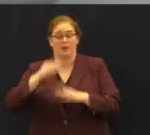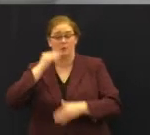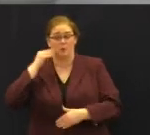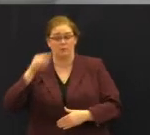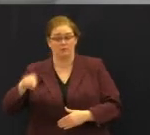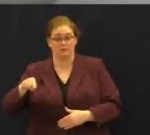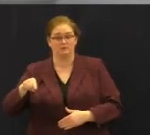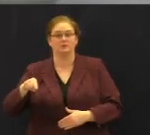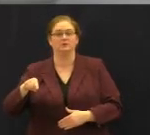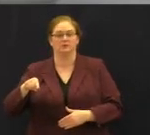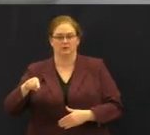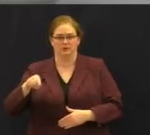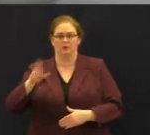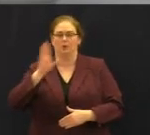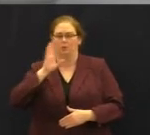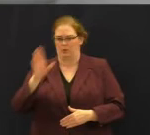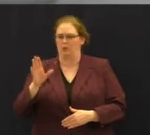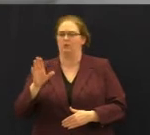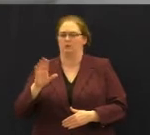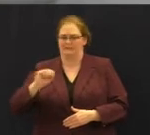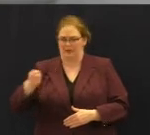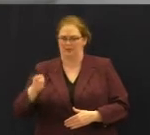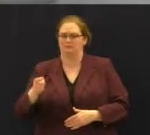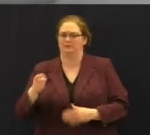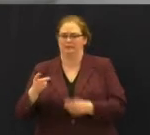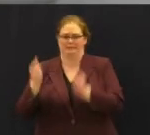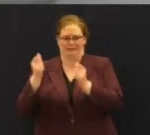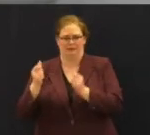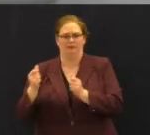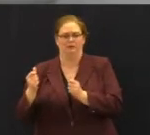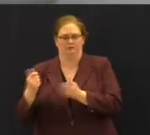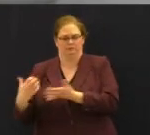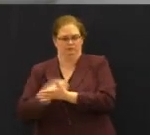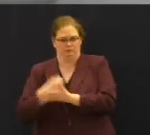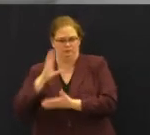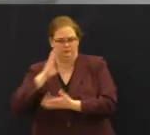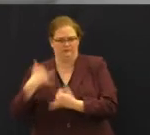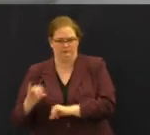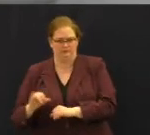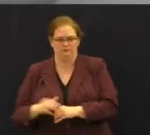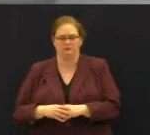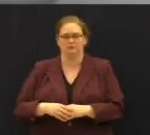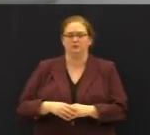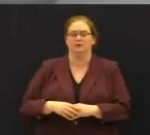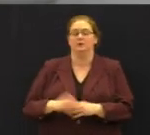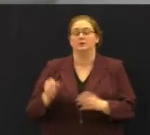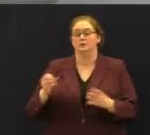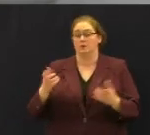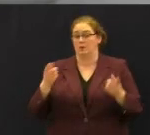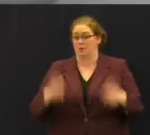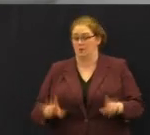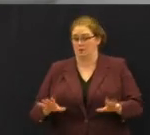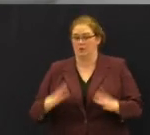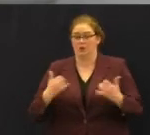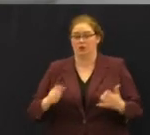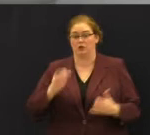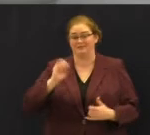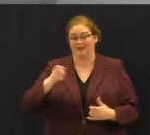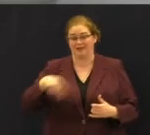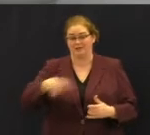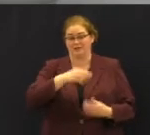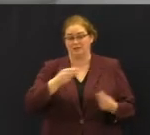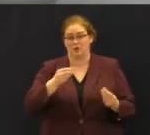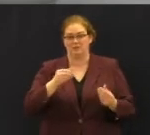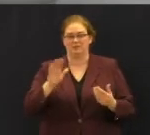create immediate revenue for all the taxing bodies. And so what's going to occur, the current taxes on this property is